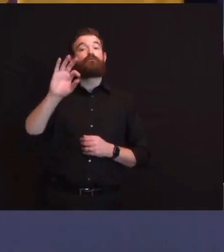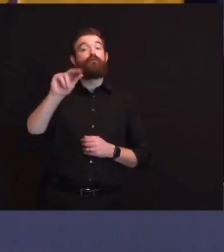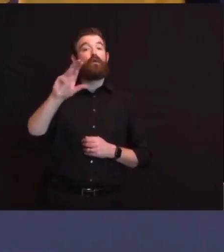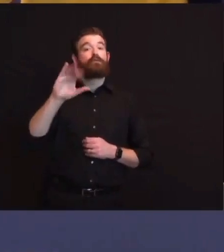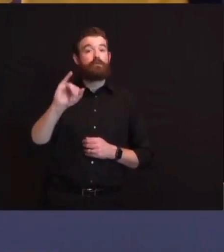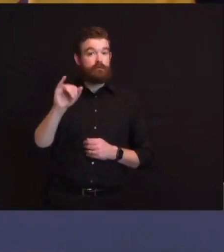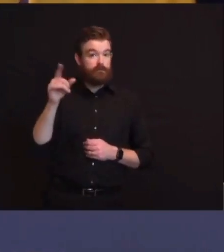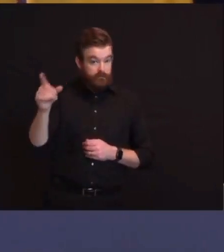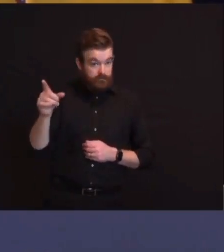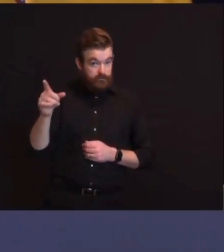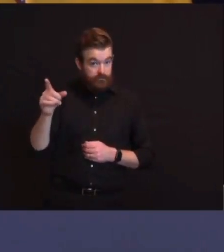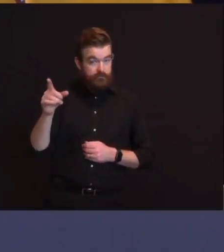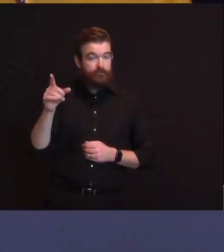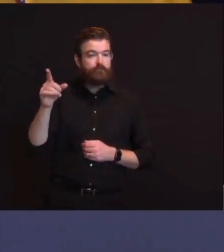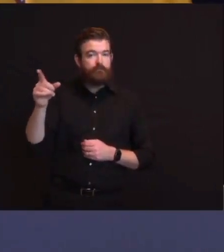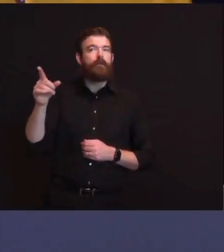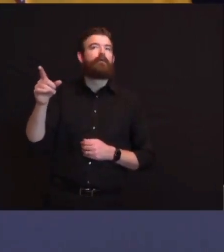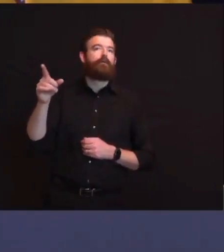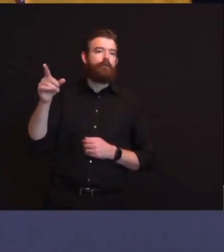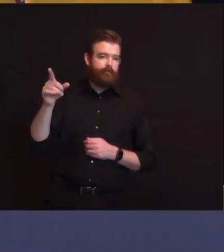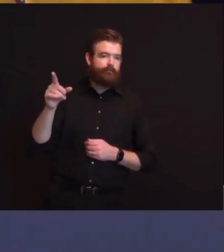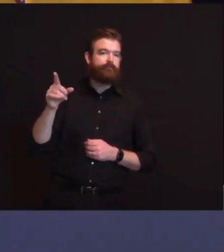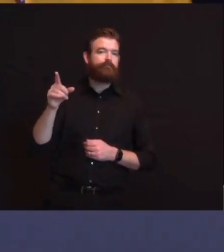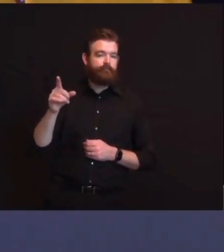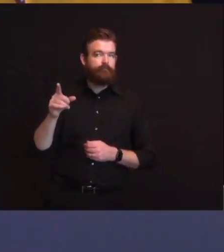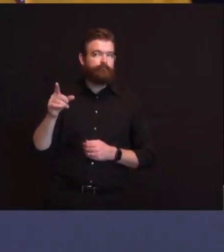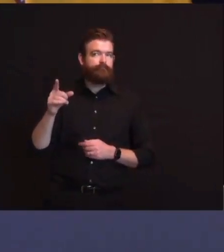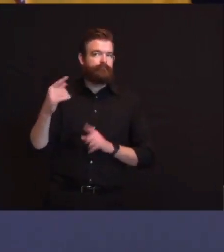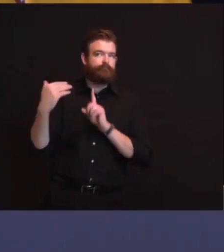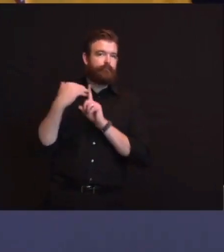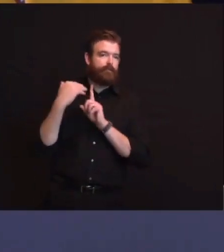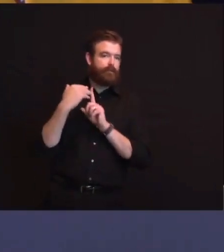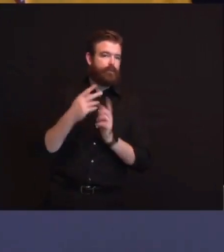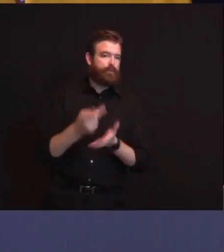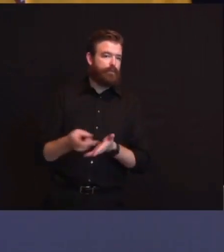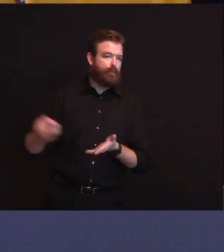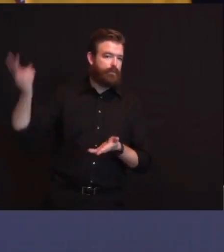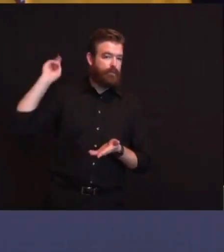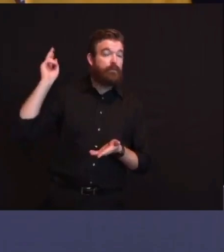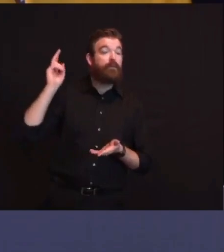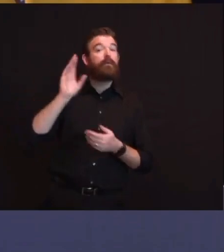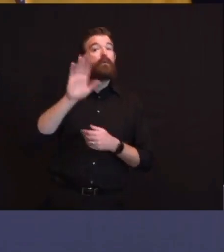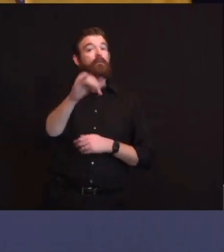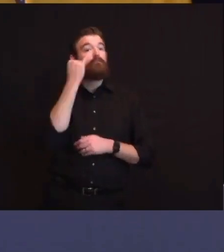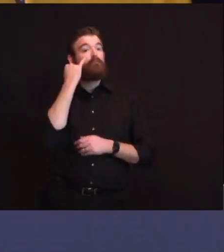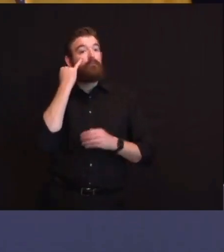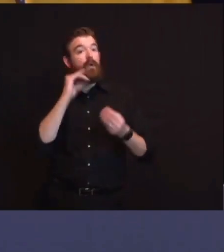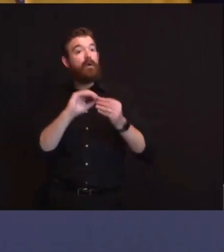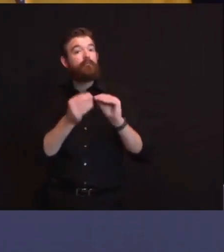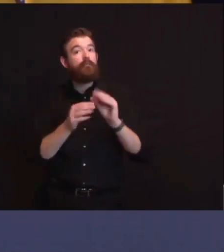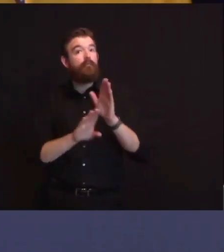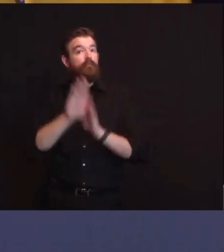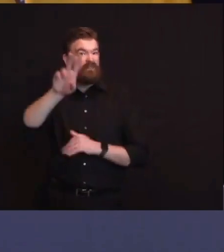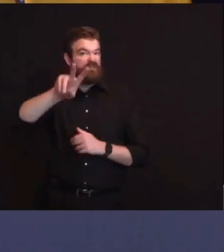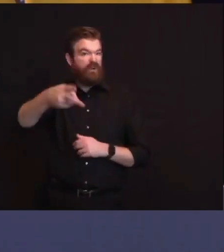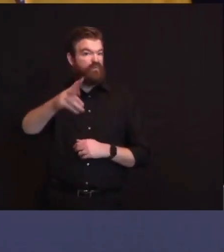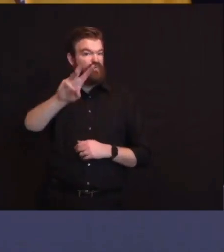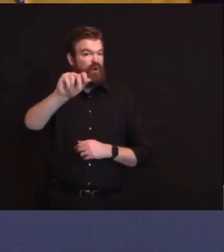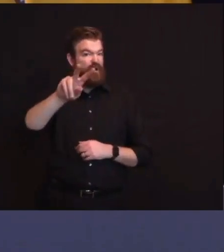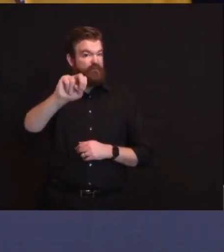that, even if the numbers do go up and we get a second wave, whatever that might look like,